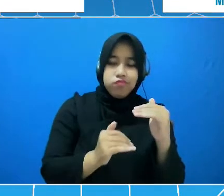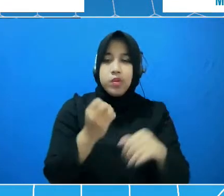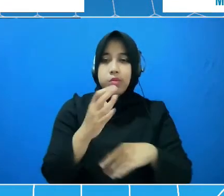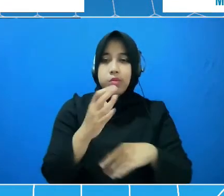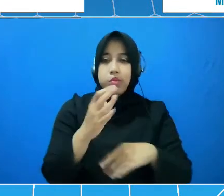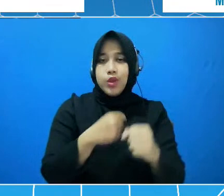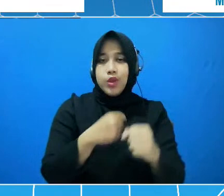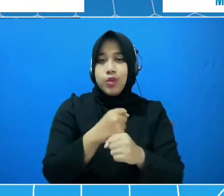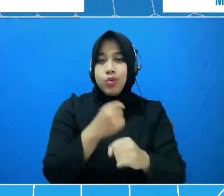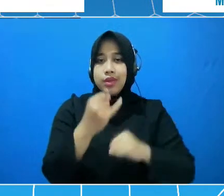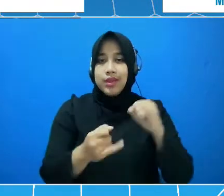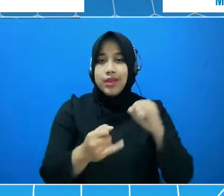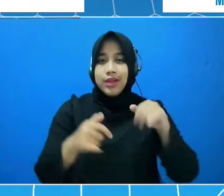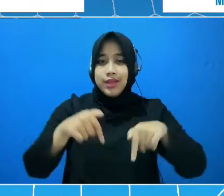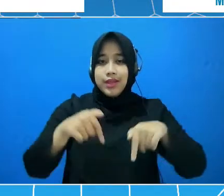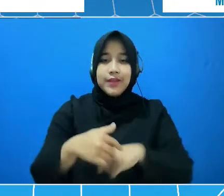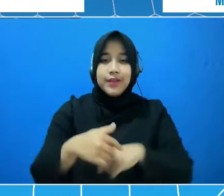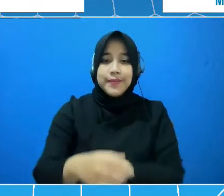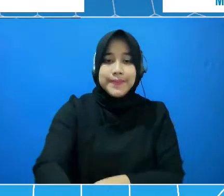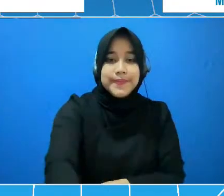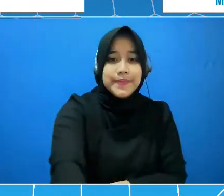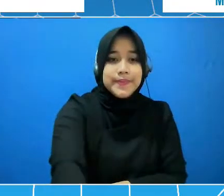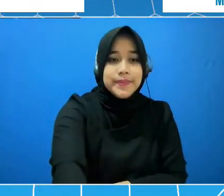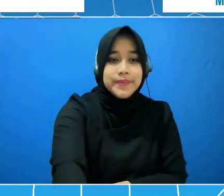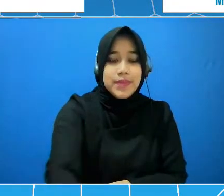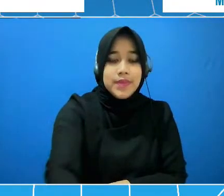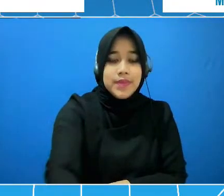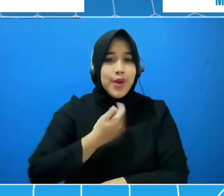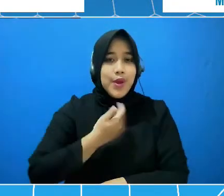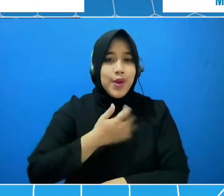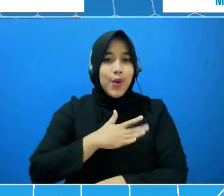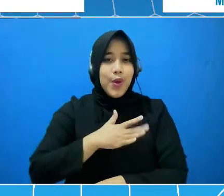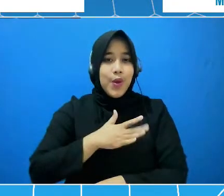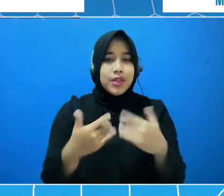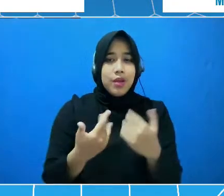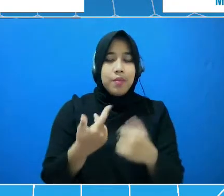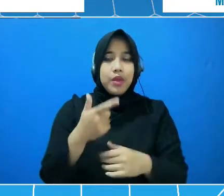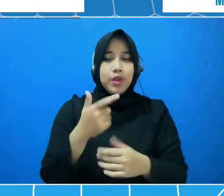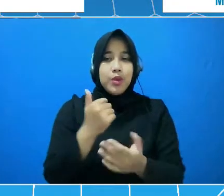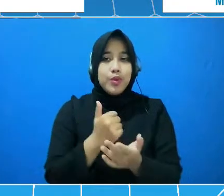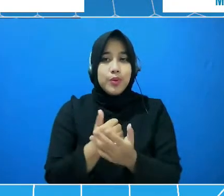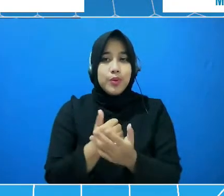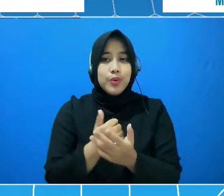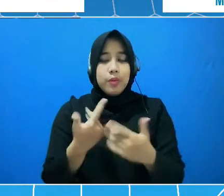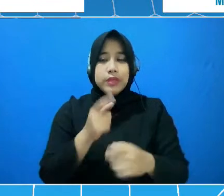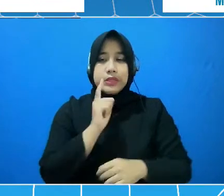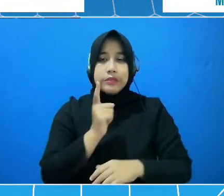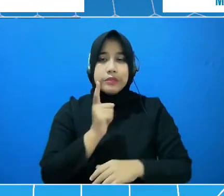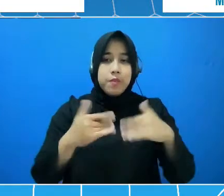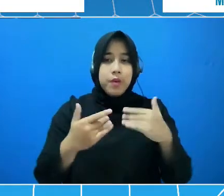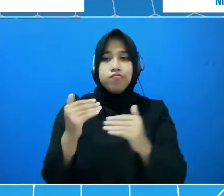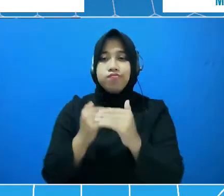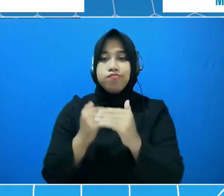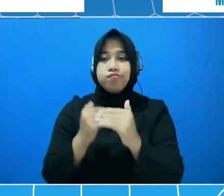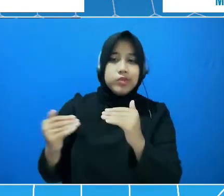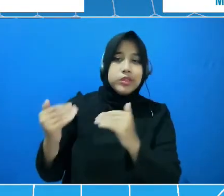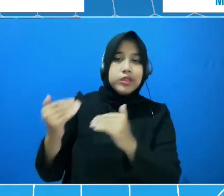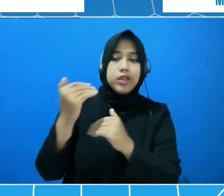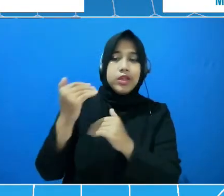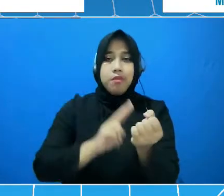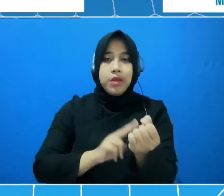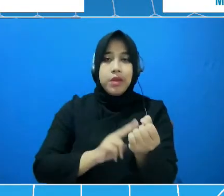is a concern here that this will in turn translate to increased number of cancer patients who were not diagnosed at an early